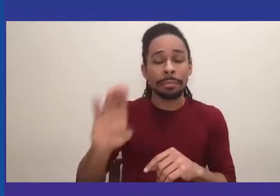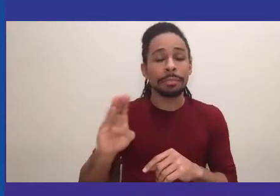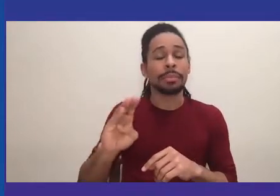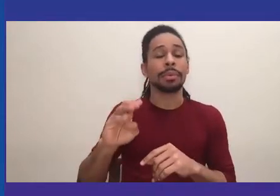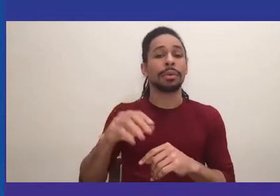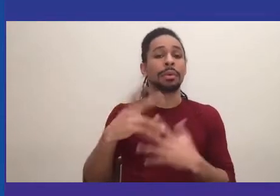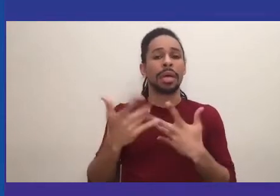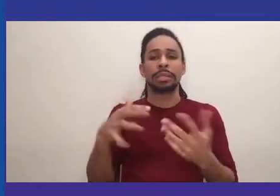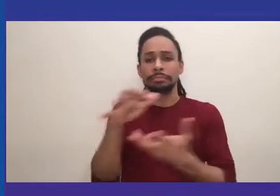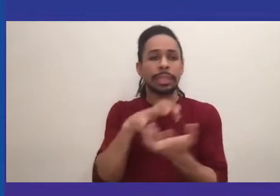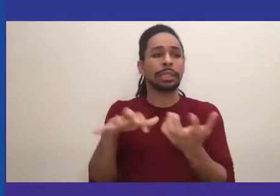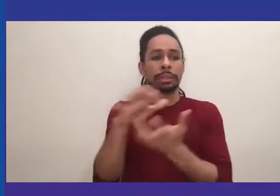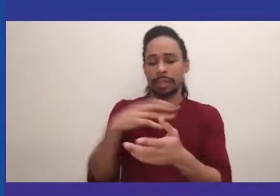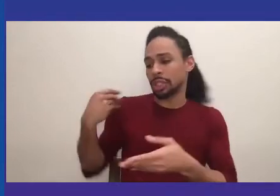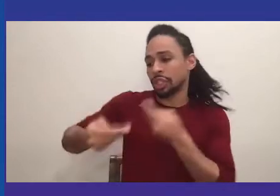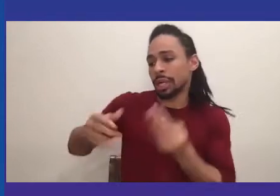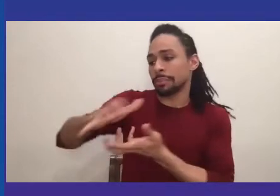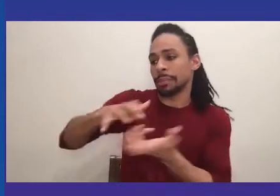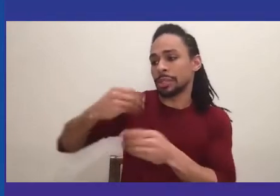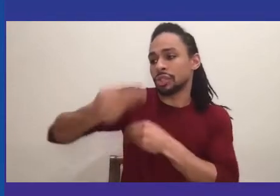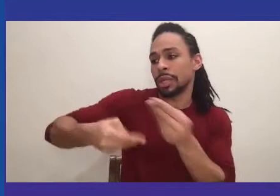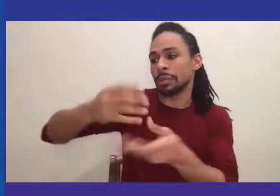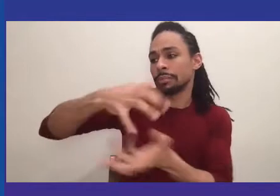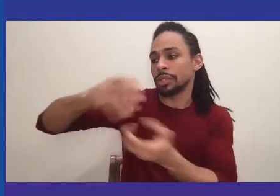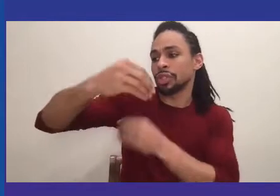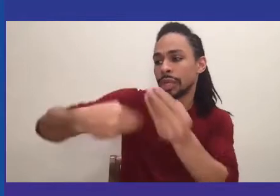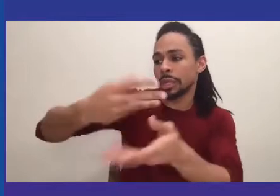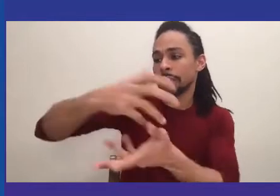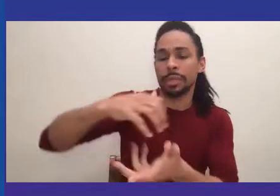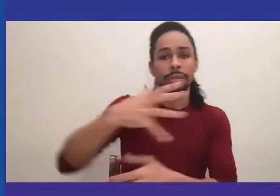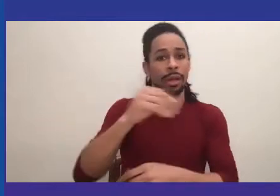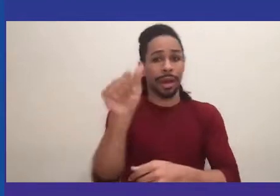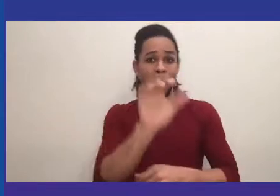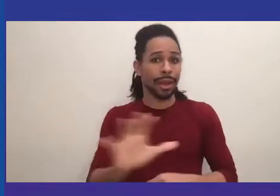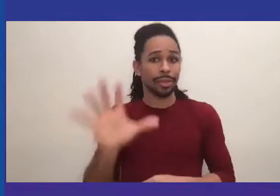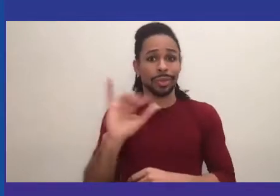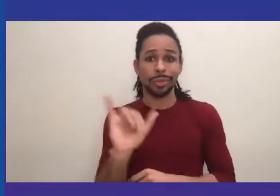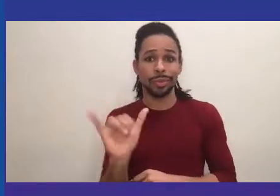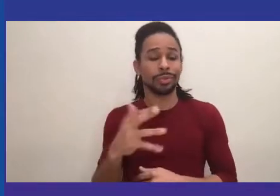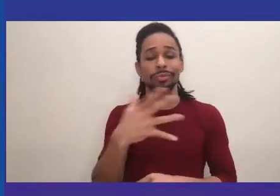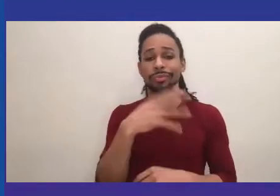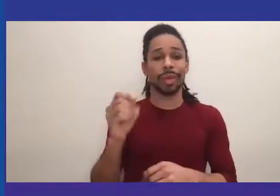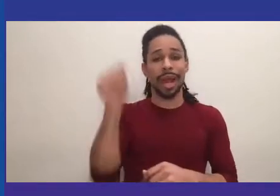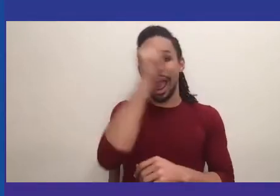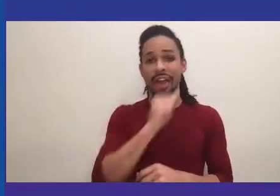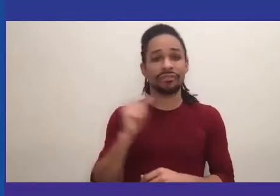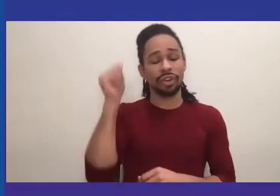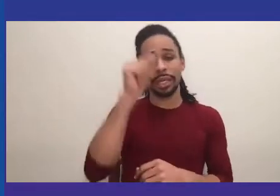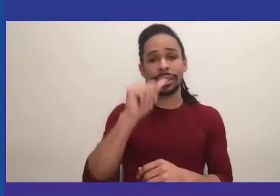with the next generations also being Asian and more African descent. I'm